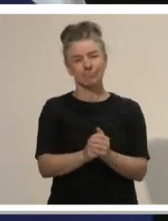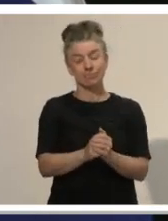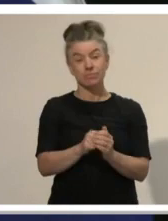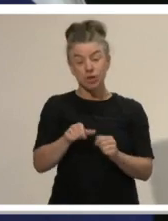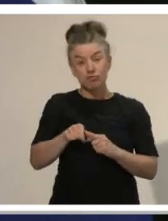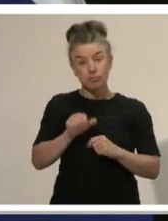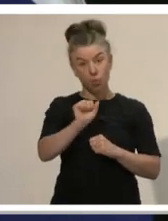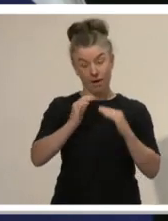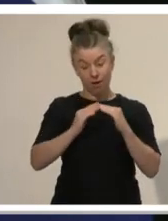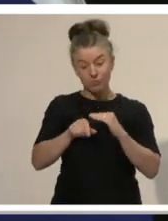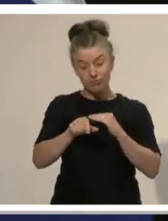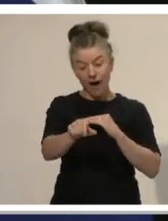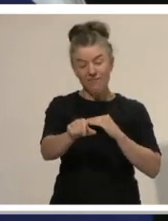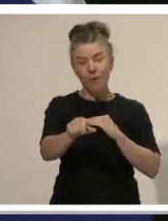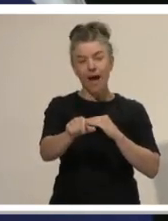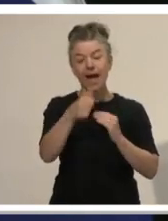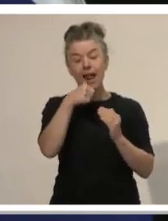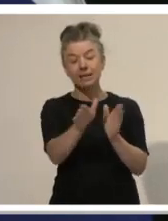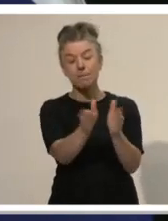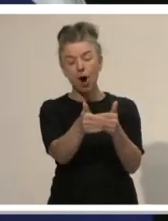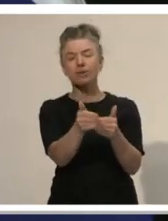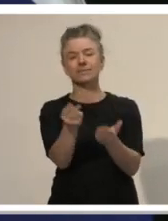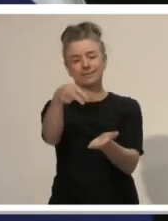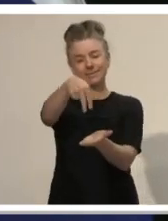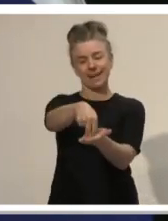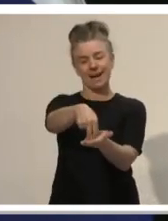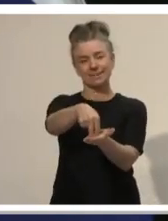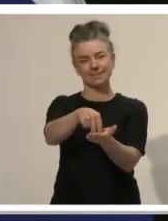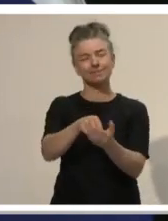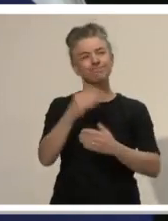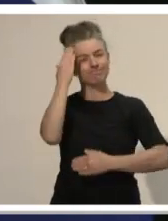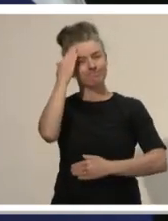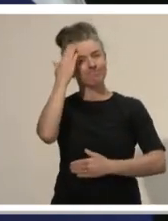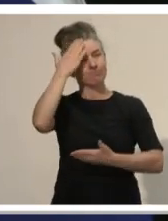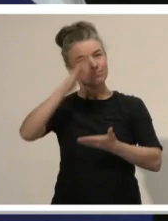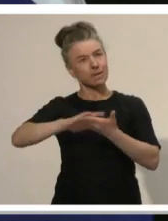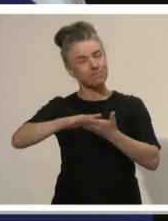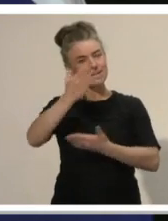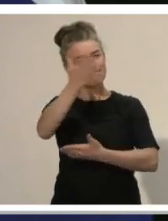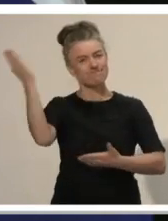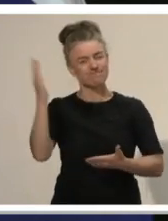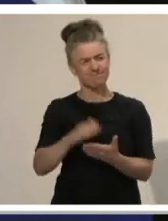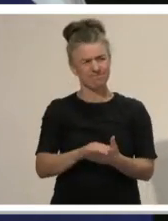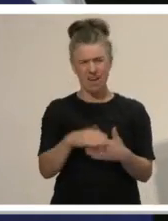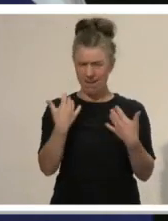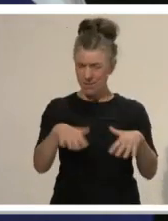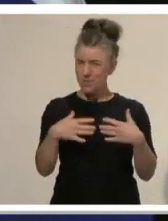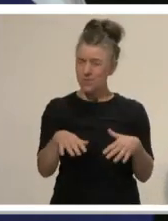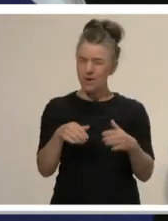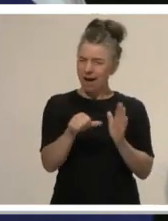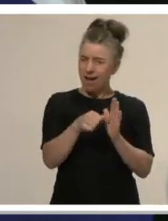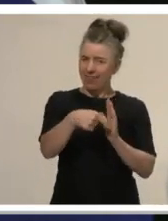to stand at dawn. I know how hard it will be this year, our first Anzac Day in history, where services have been cancelled